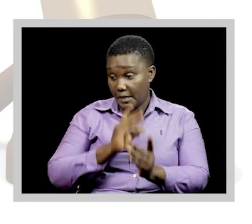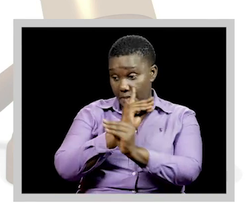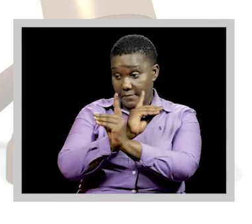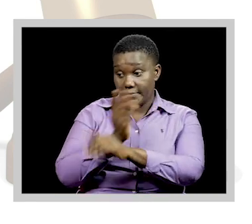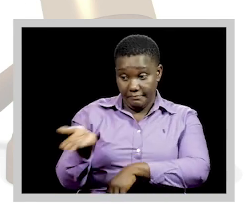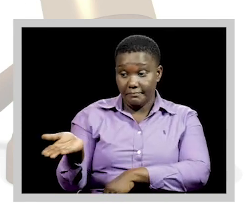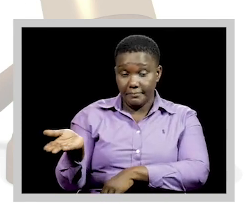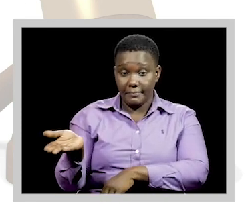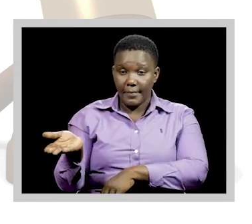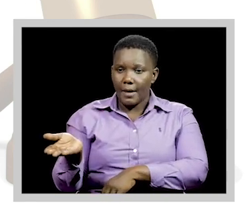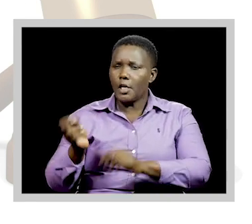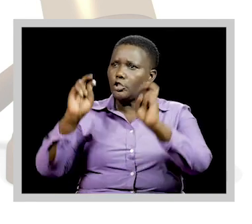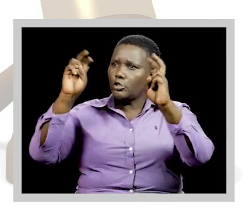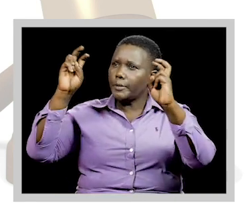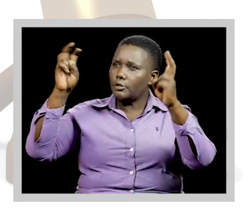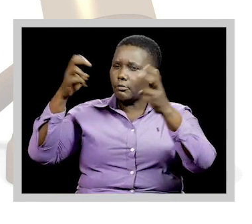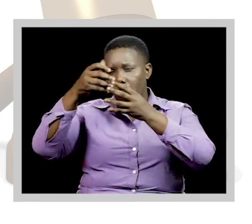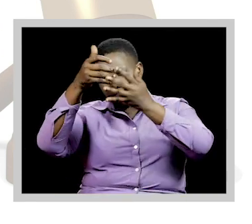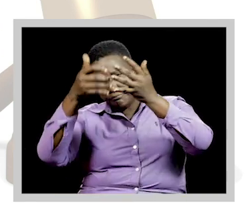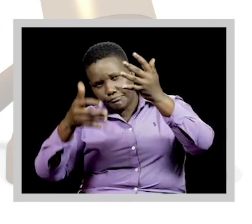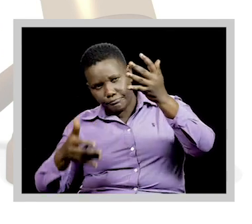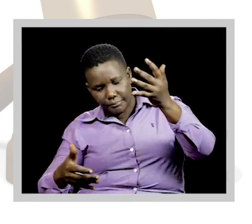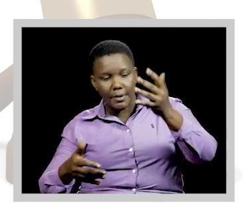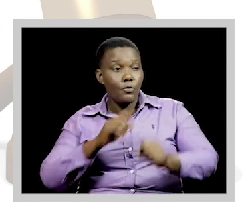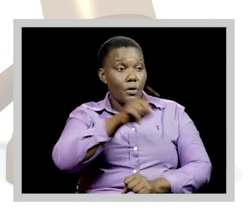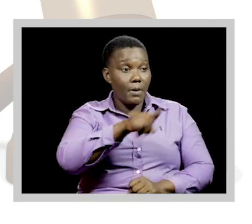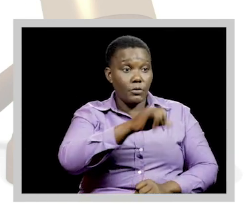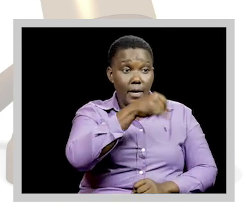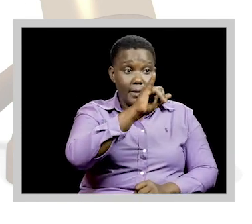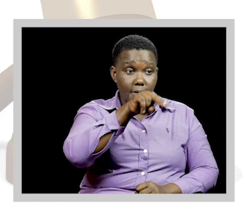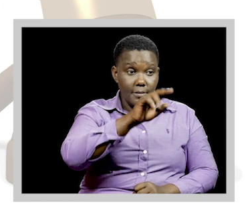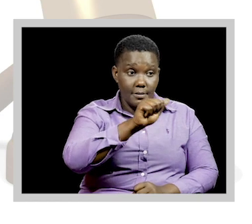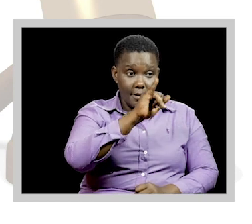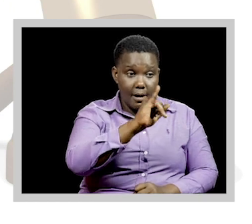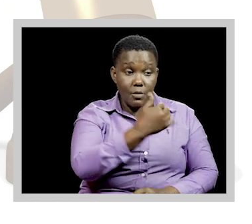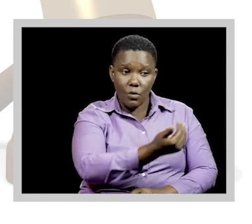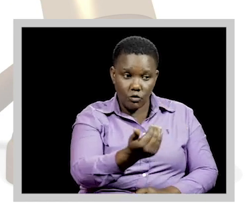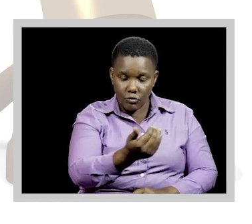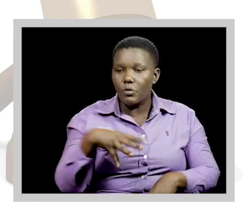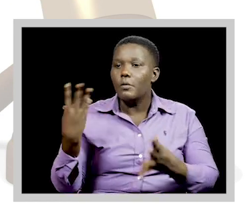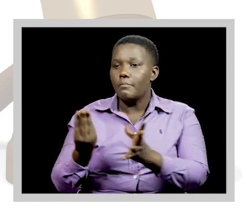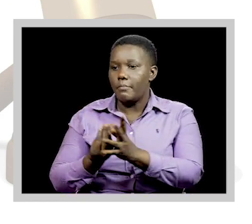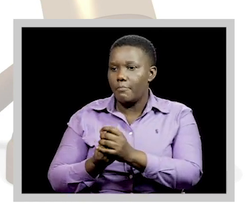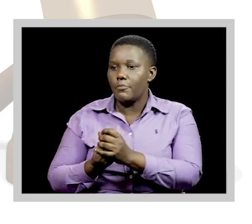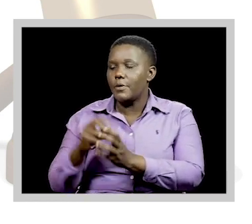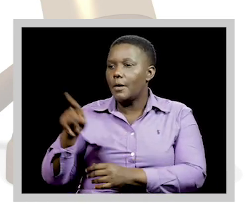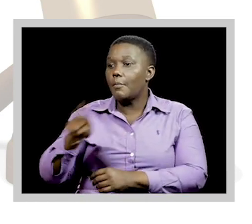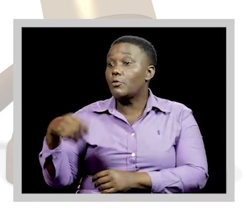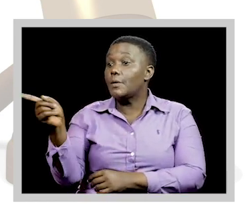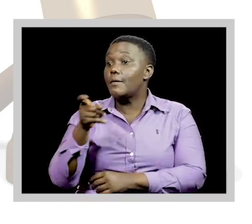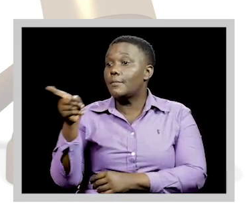This teaching tool covers different topics on criminal charges against children in conflict with the law, as well as